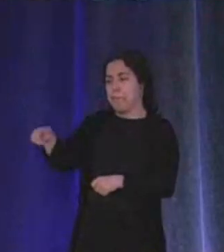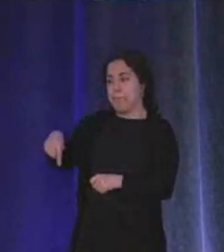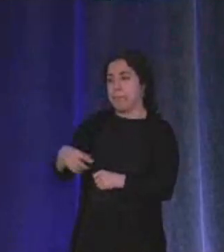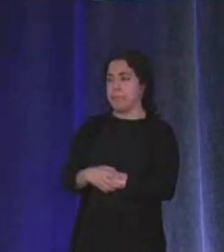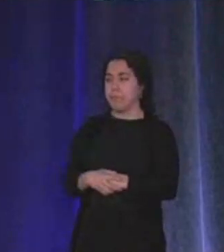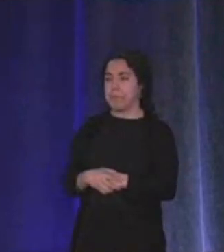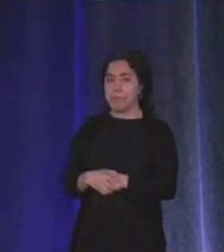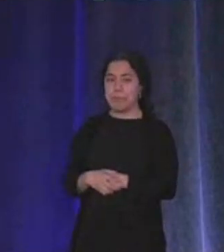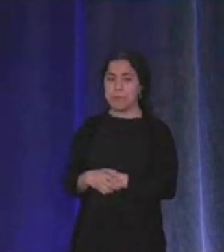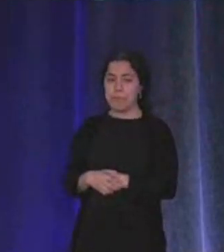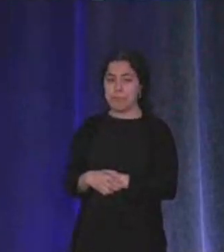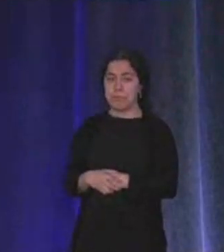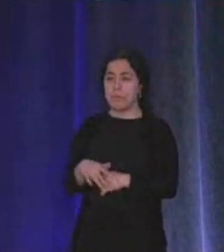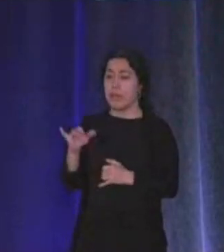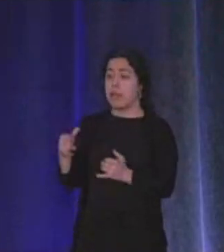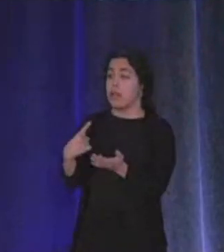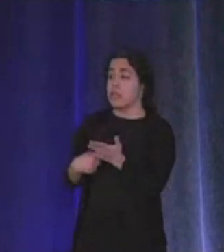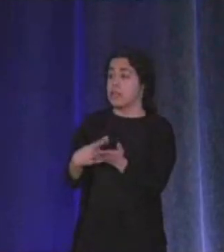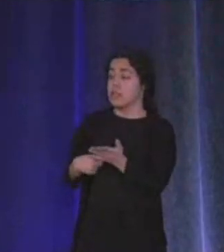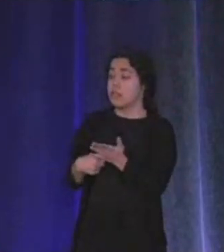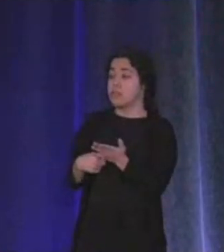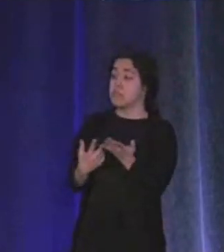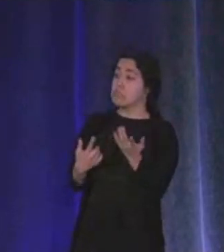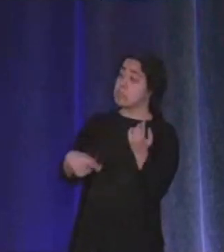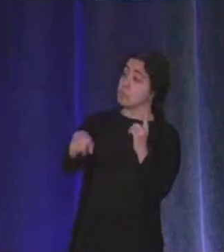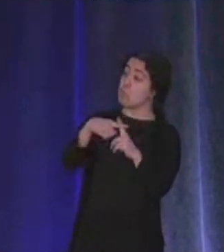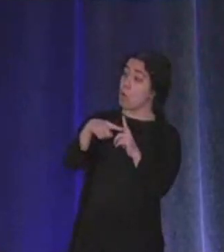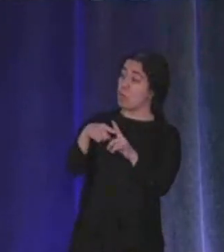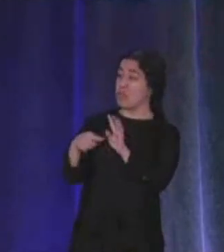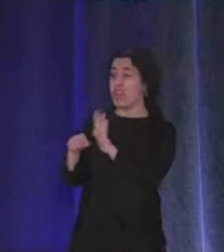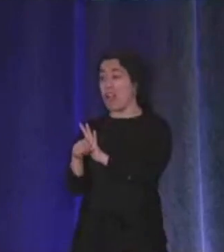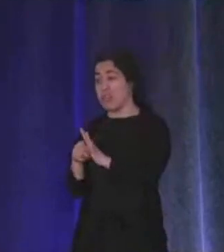And so now let's talk a little bit about the pros and the